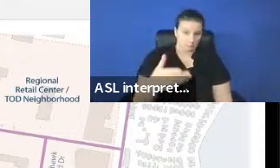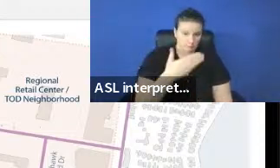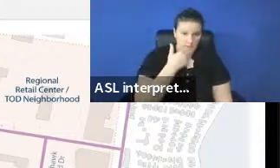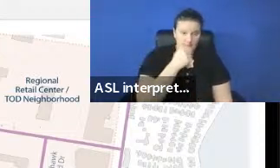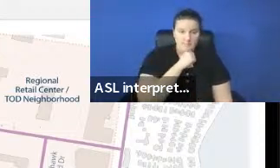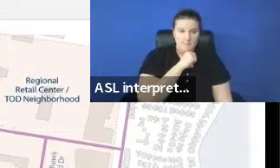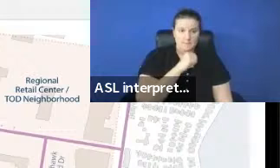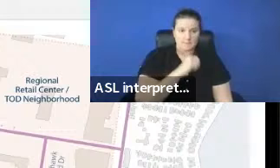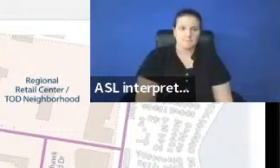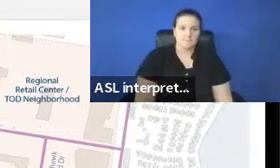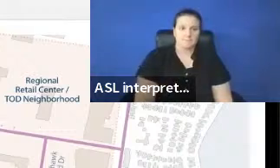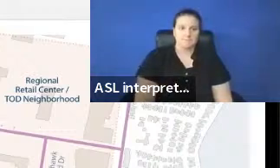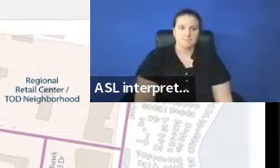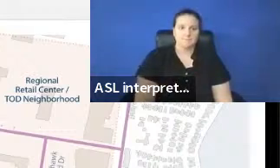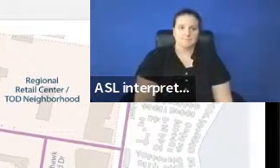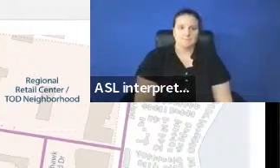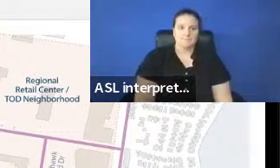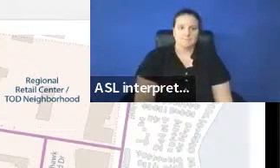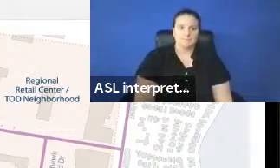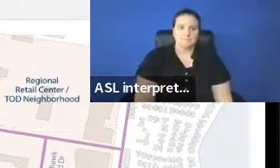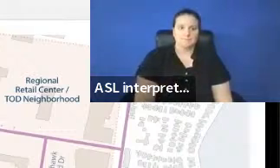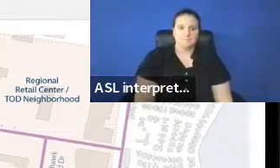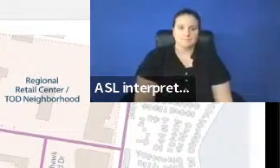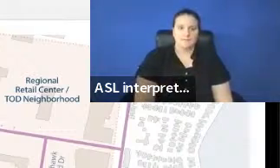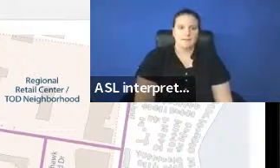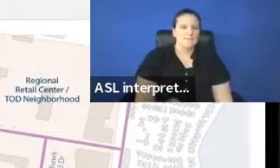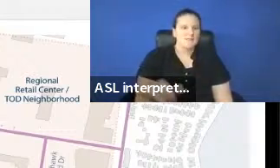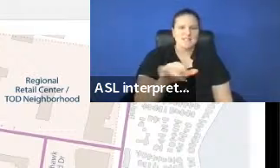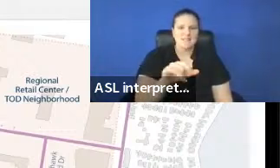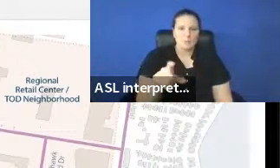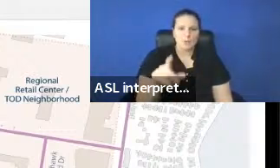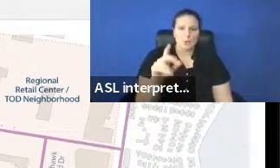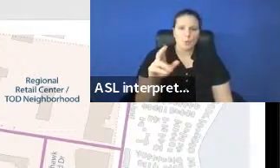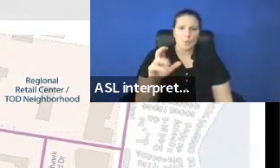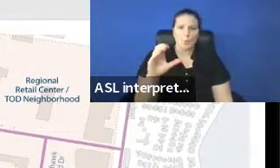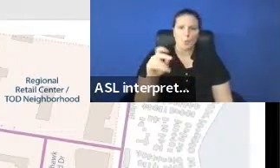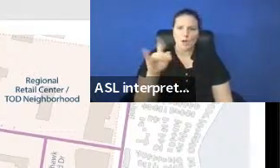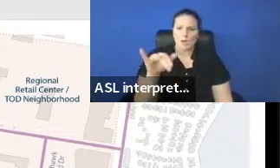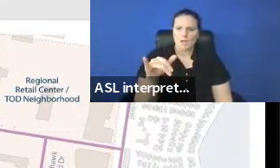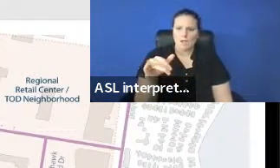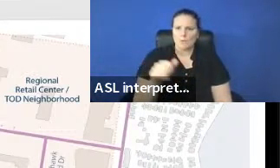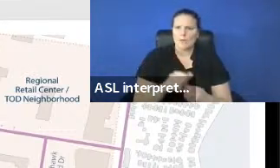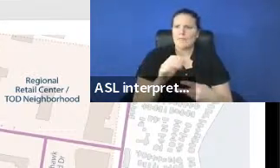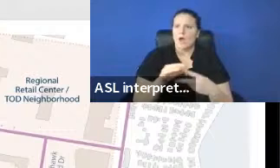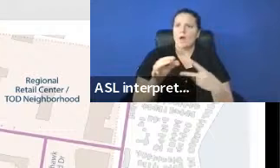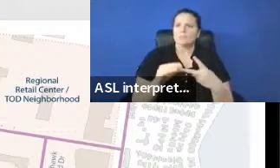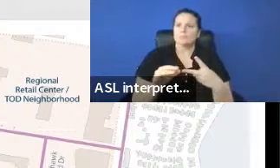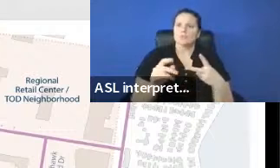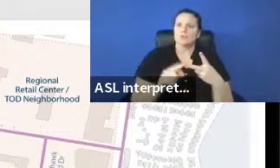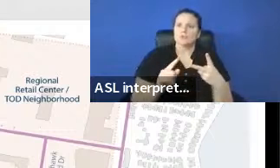patience, buddy. Well, I had exactly the same question that Corky has, which is in option 2,